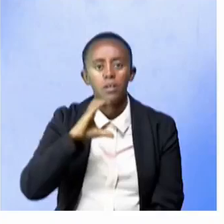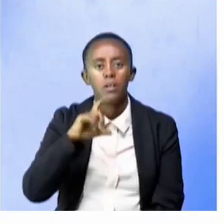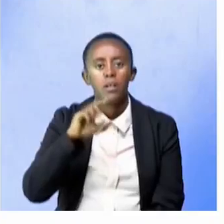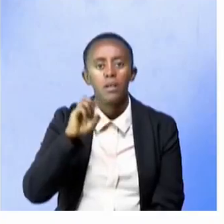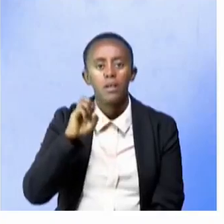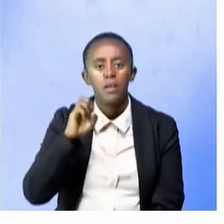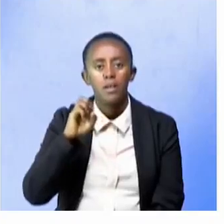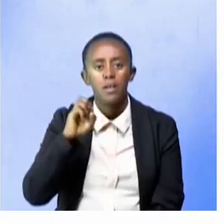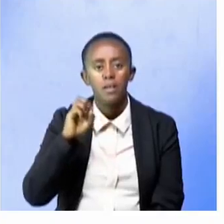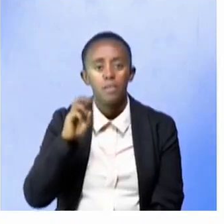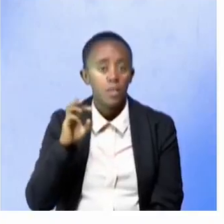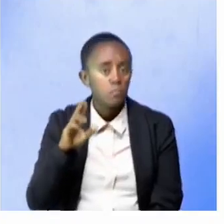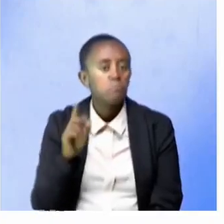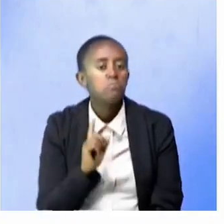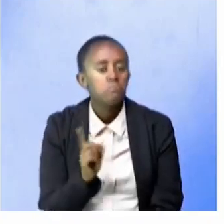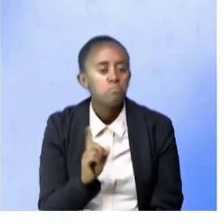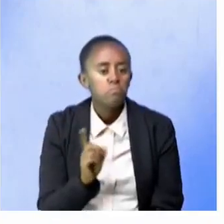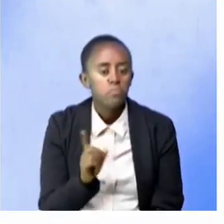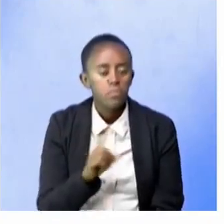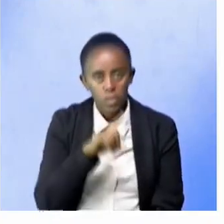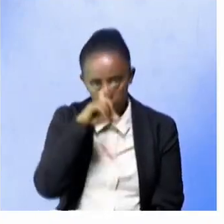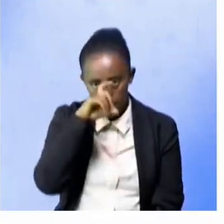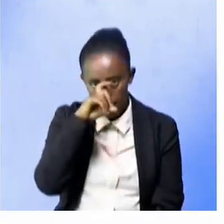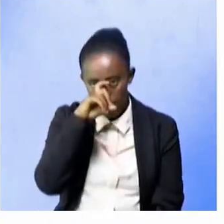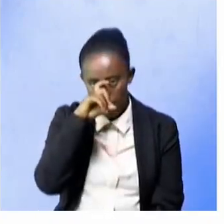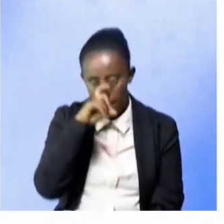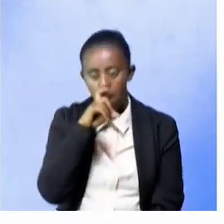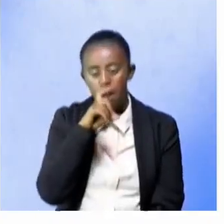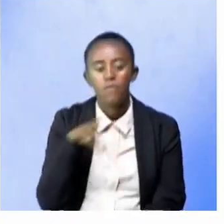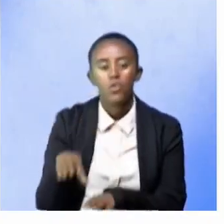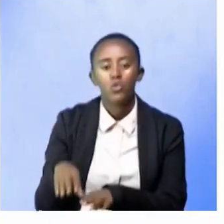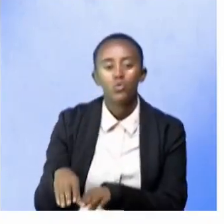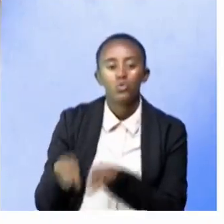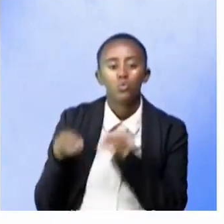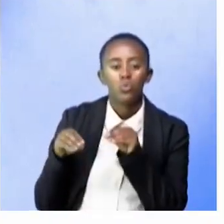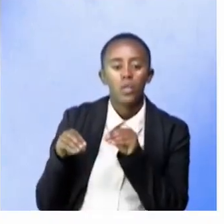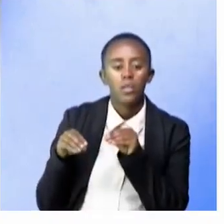Clever what? Clever student.